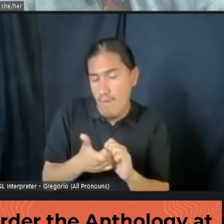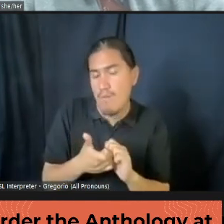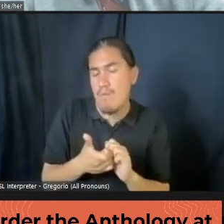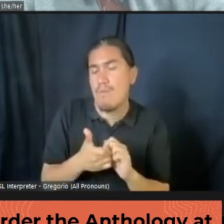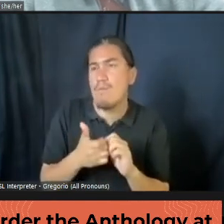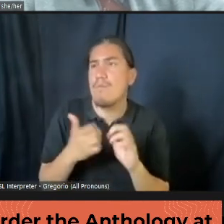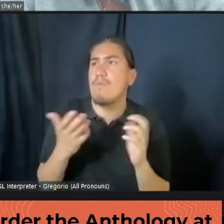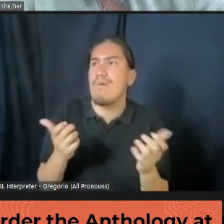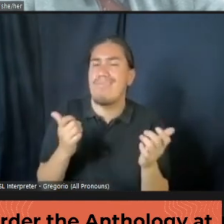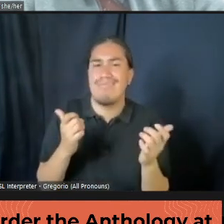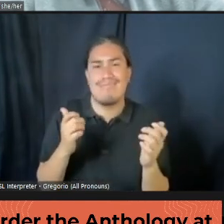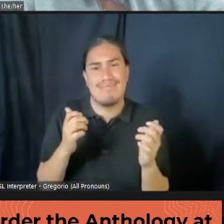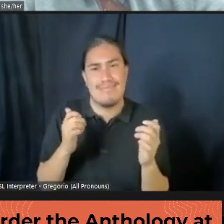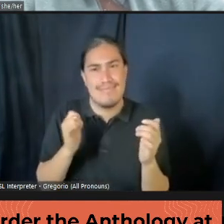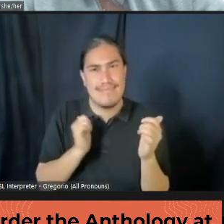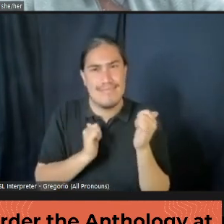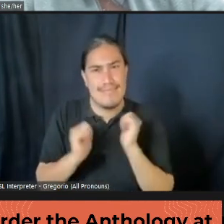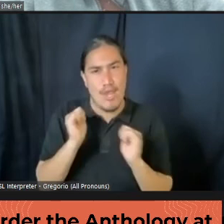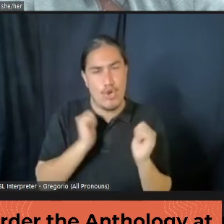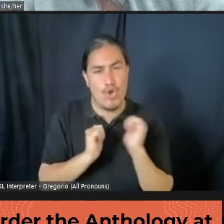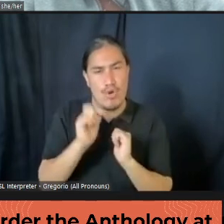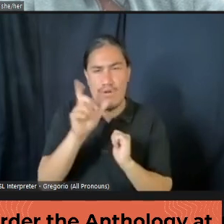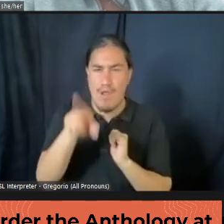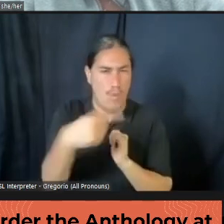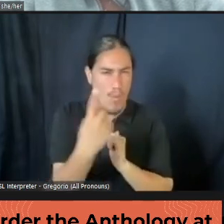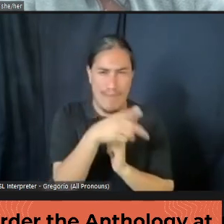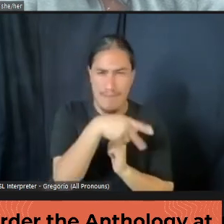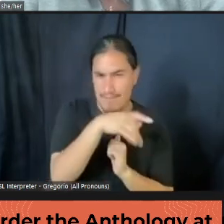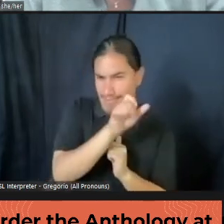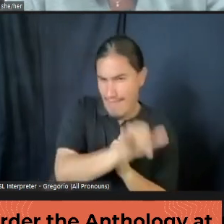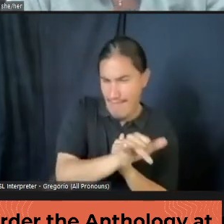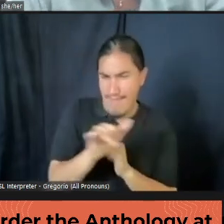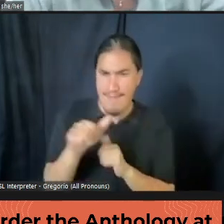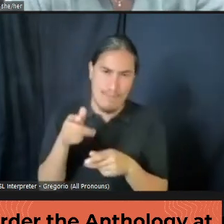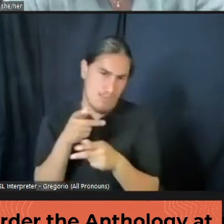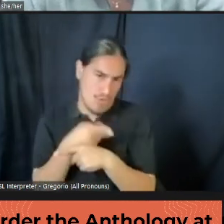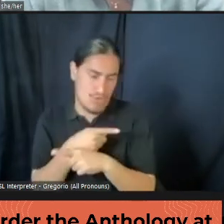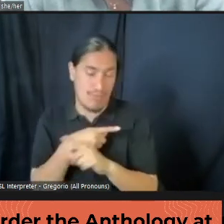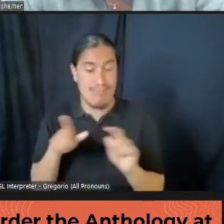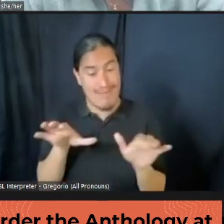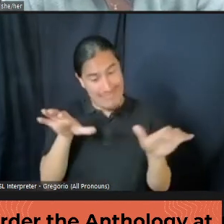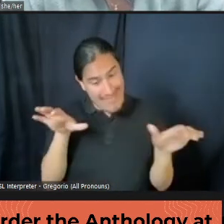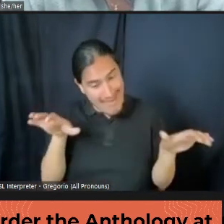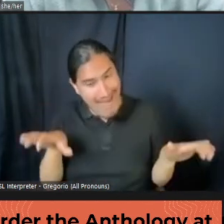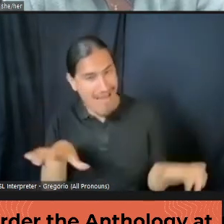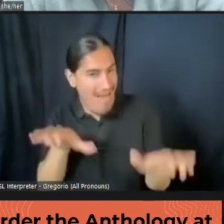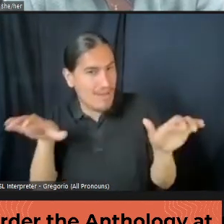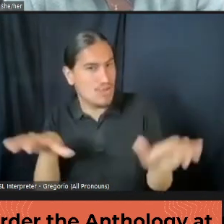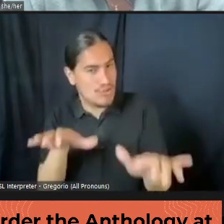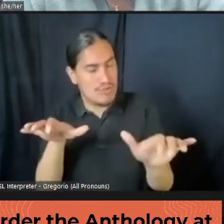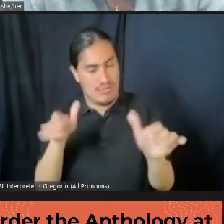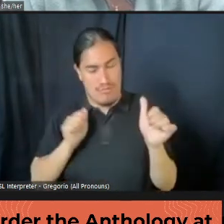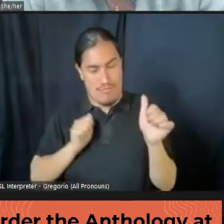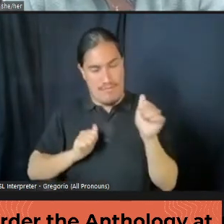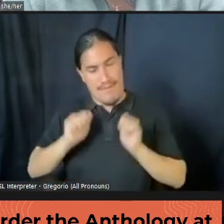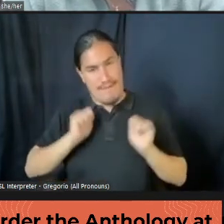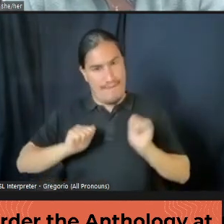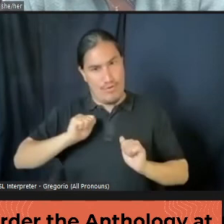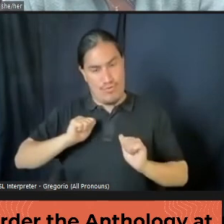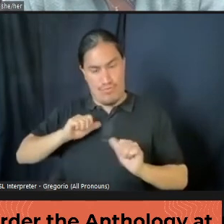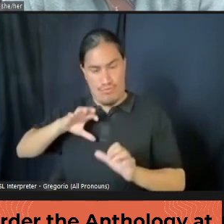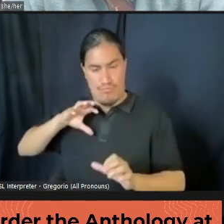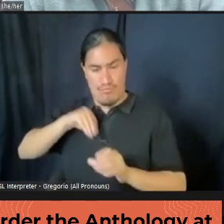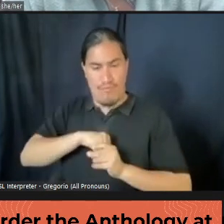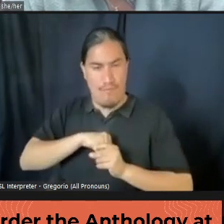the act of theater, not just plays and productions, but the activity and action of theater has